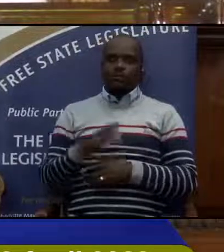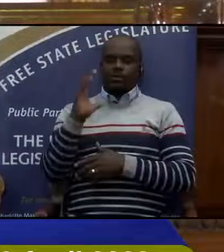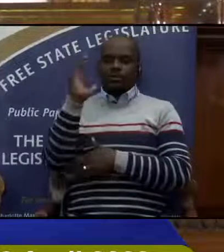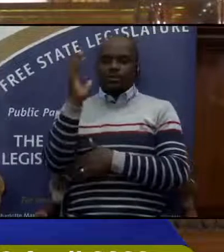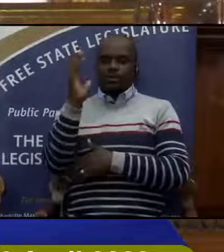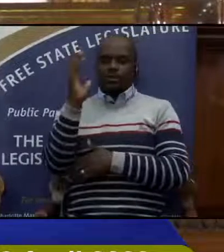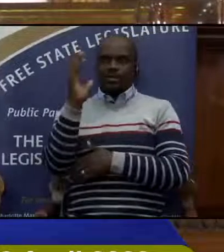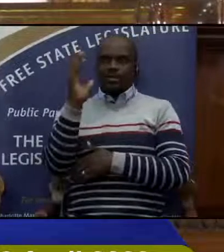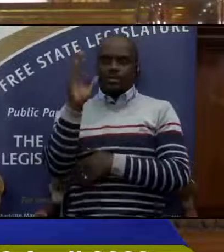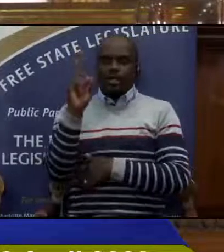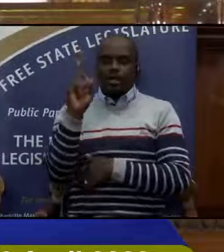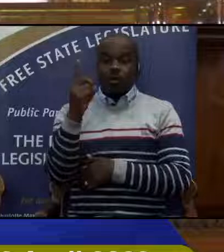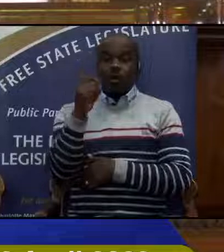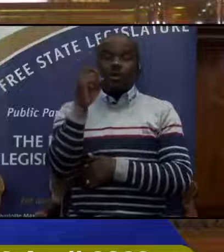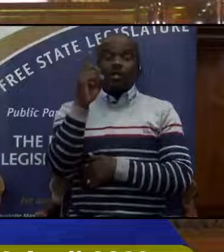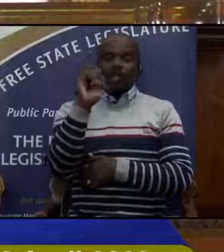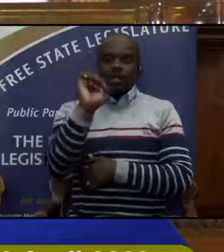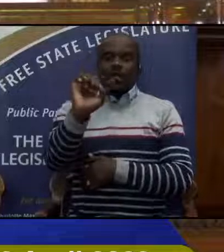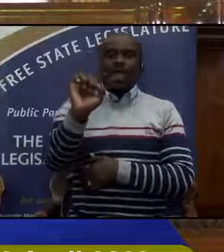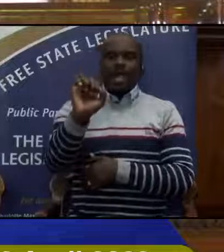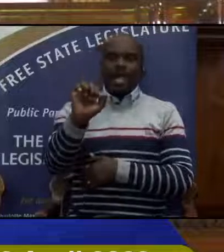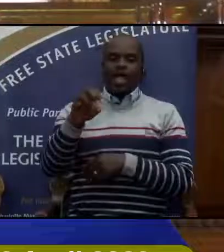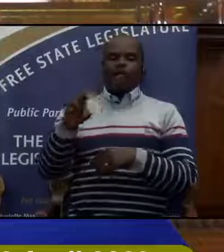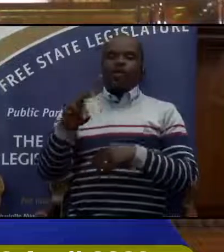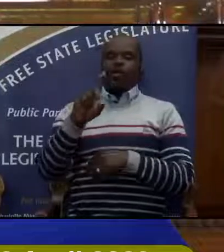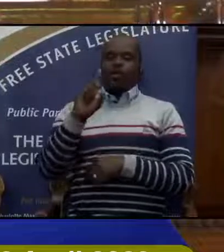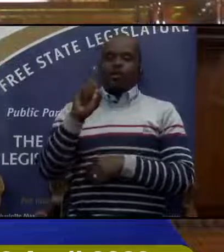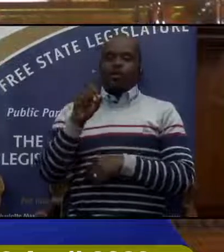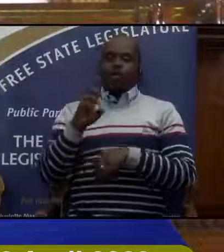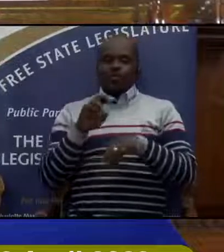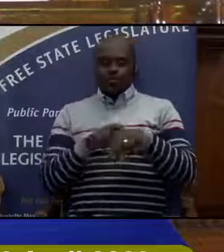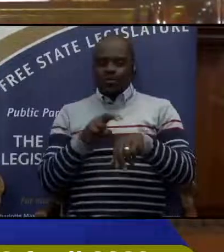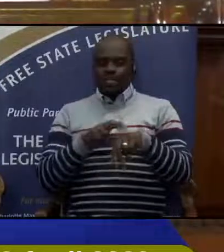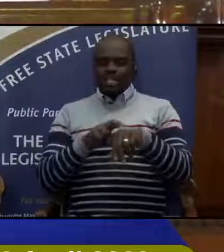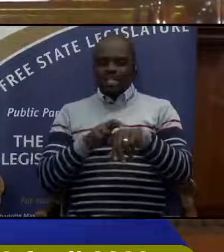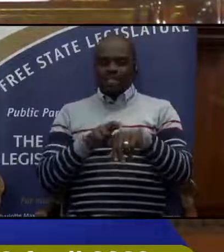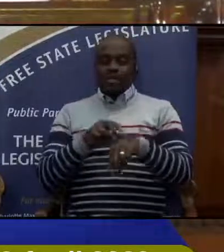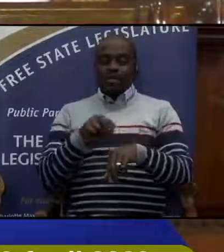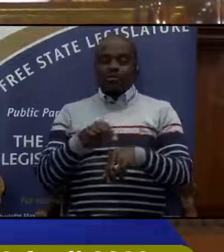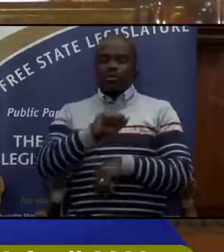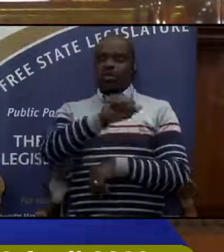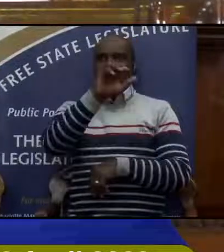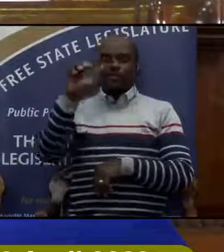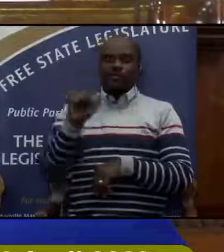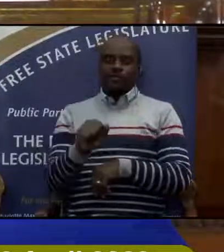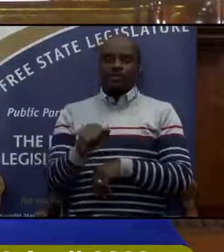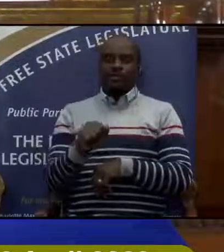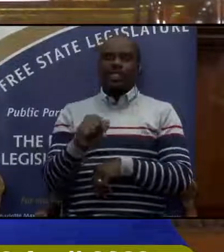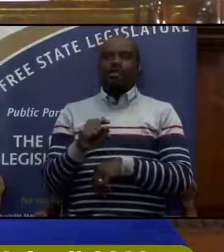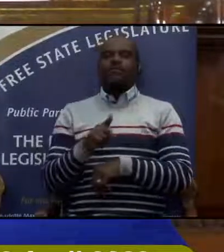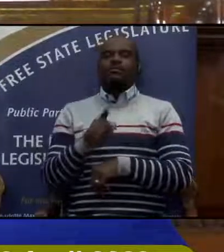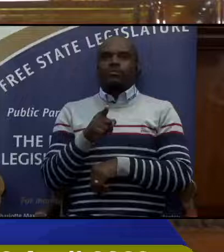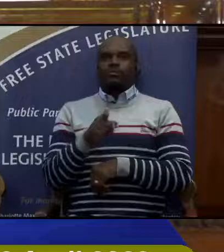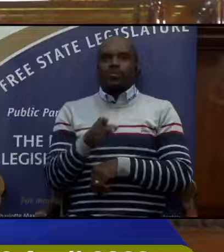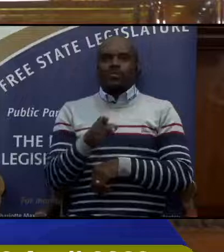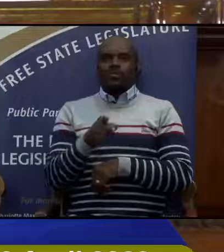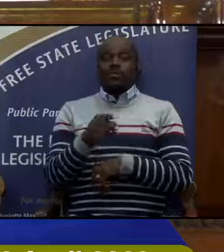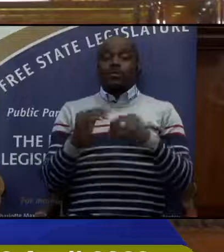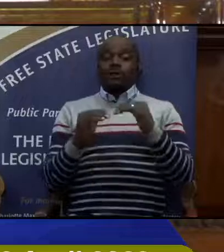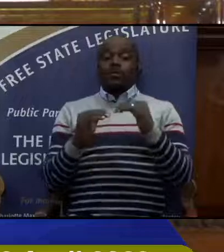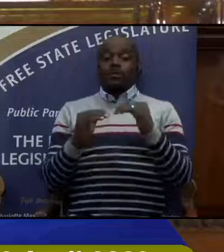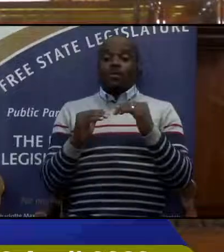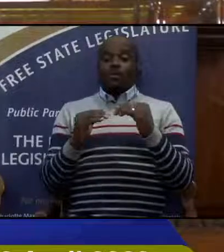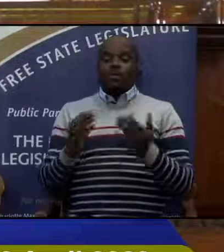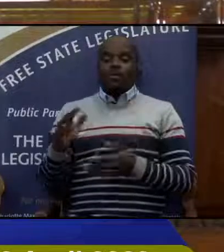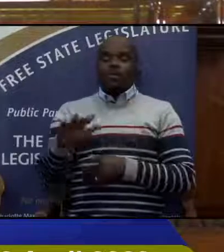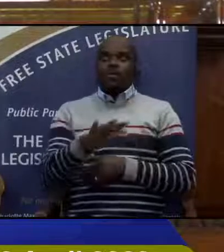What we need in South Africa is for the egos to be suppressed in favor of